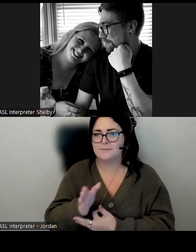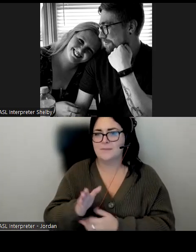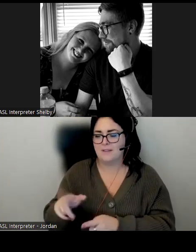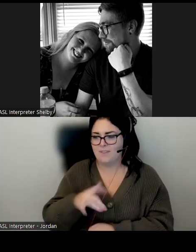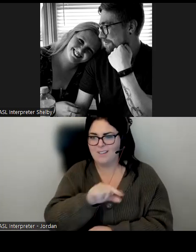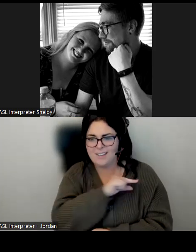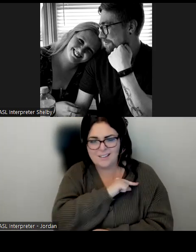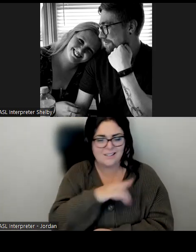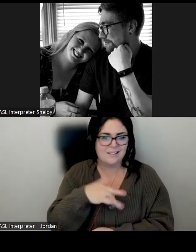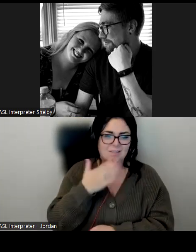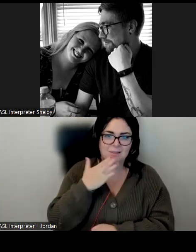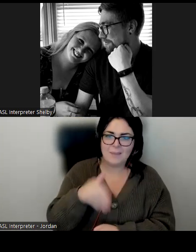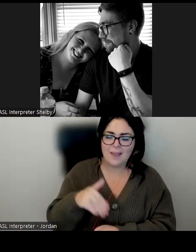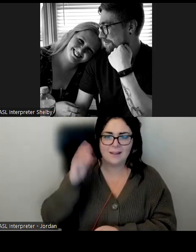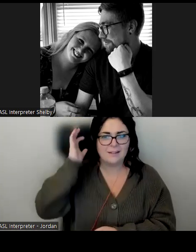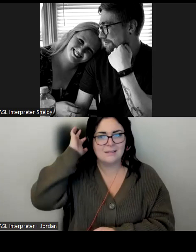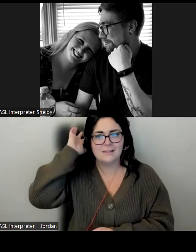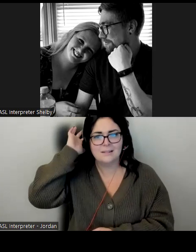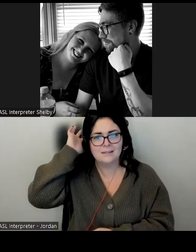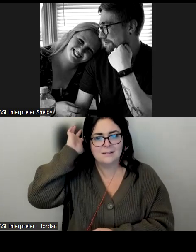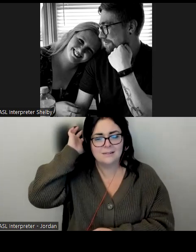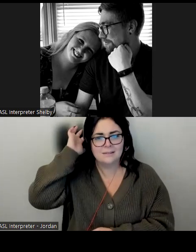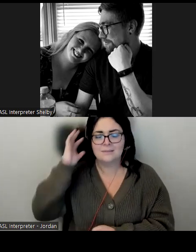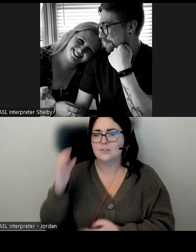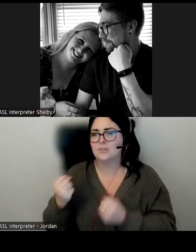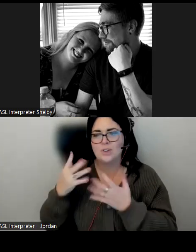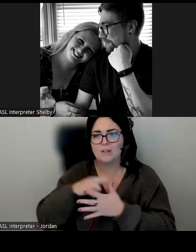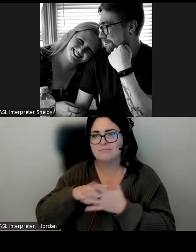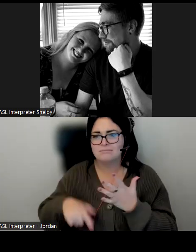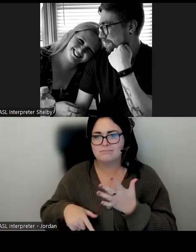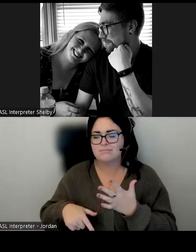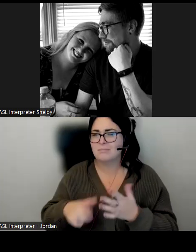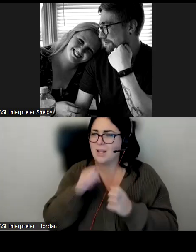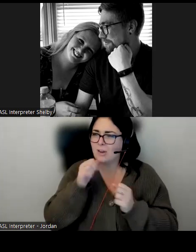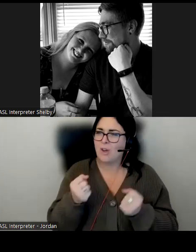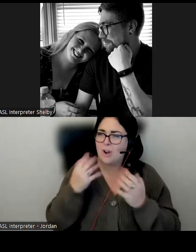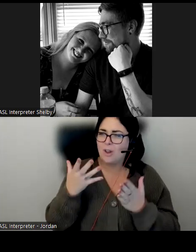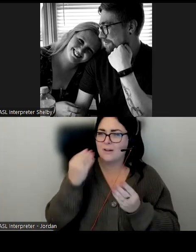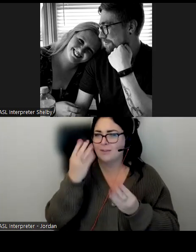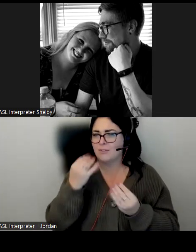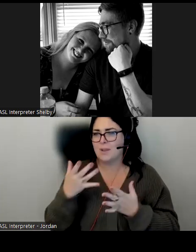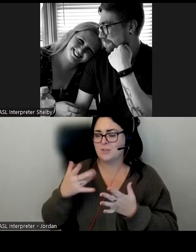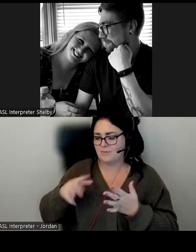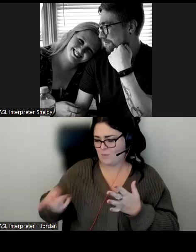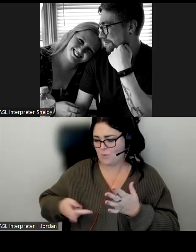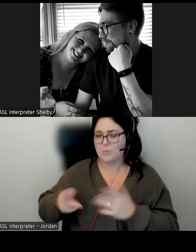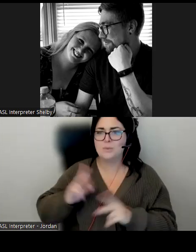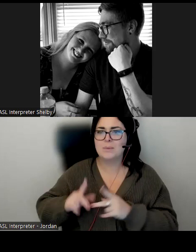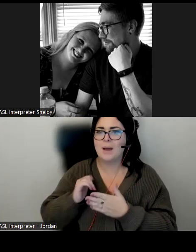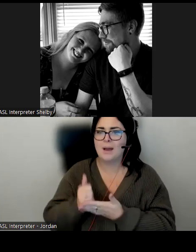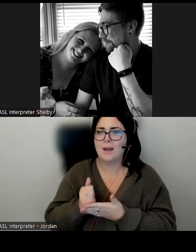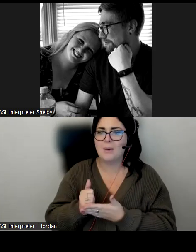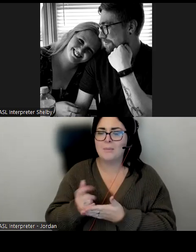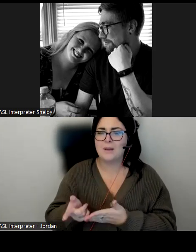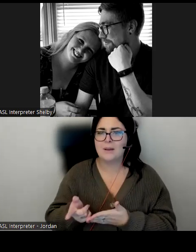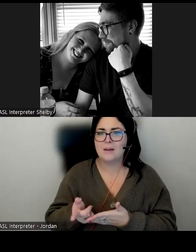they're feeling bad, and like there's a lot of things going on, but there's not much information out around. Even for me, I can